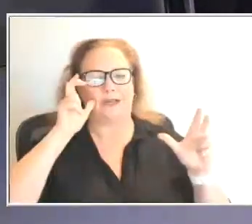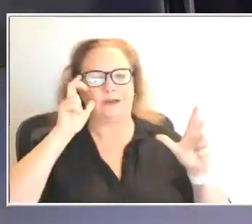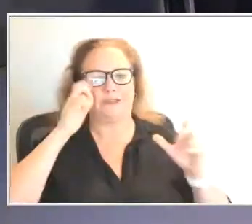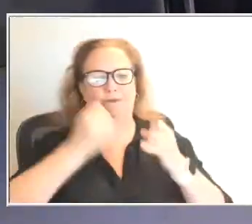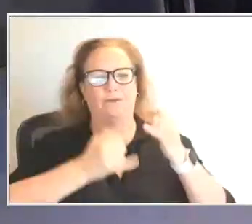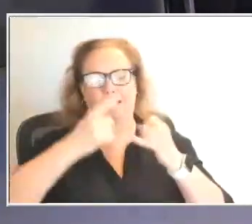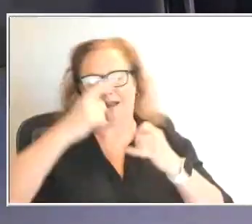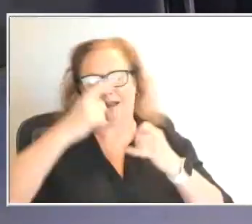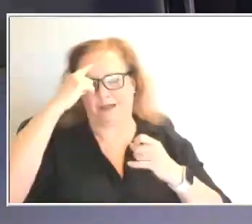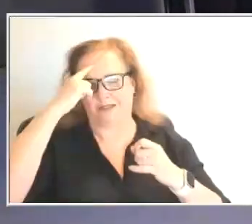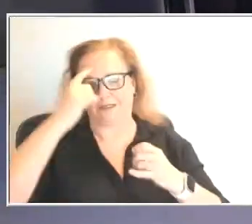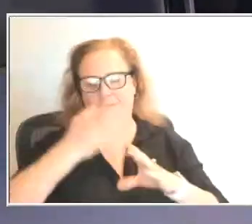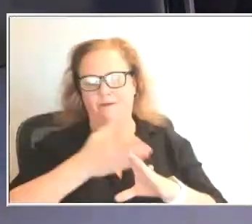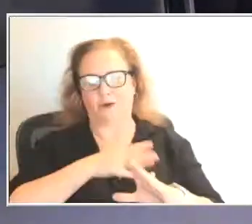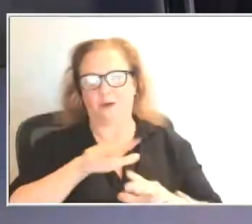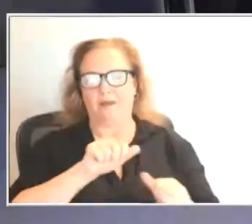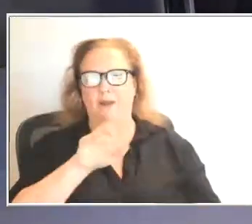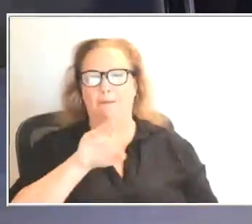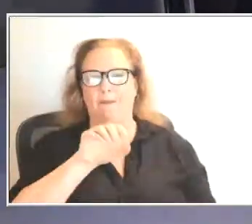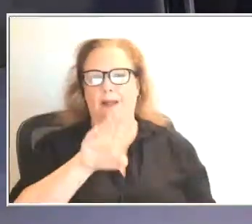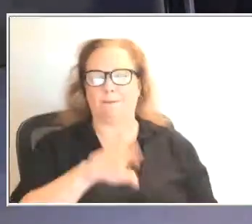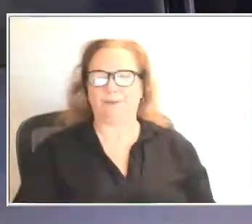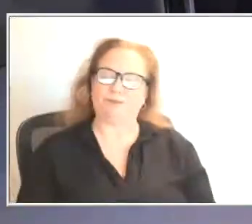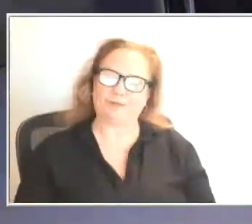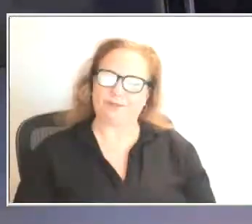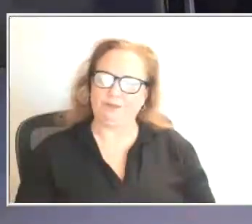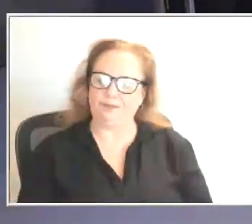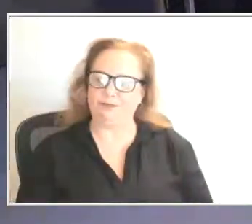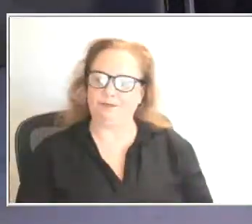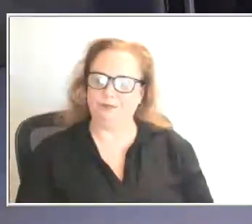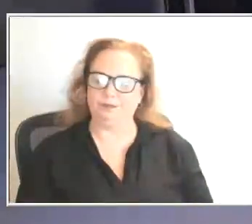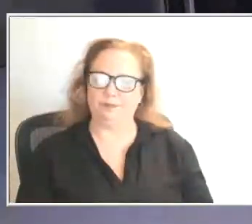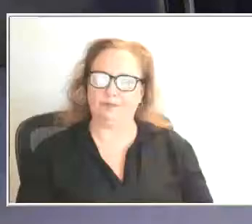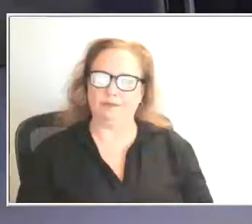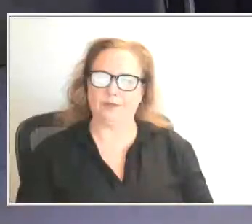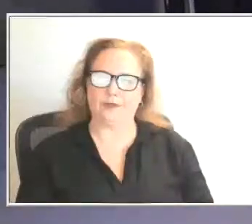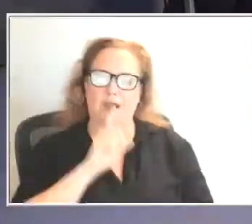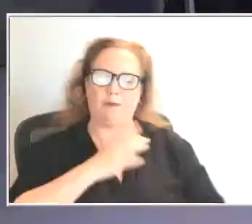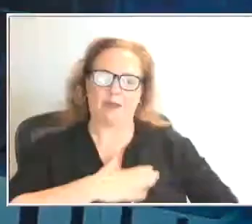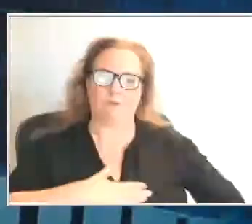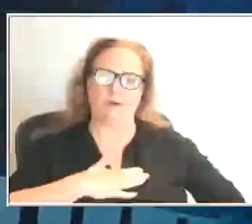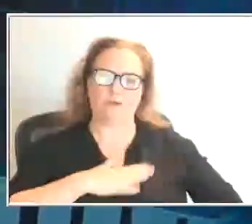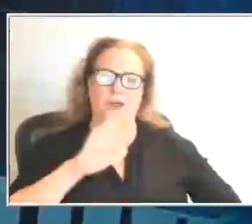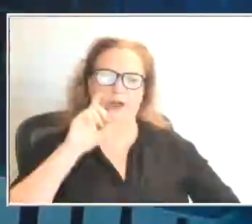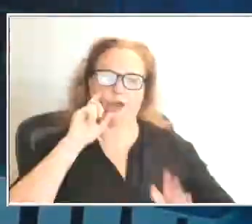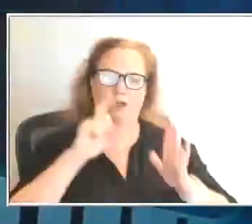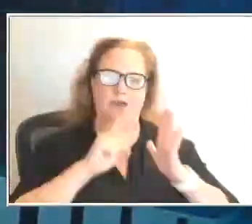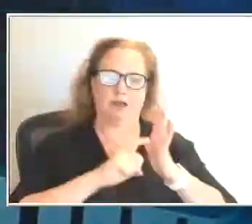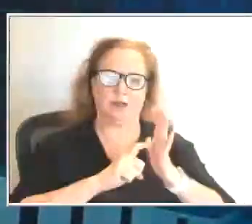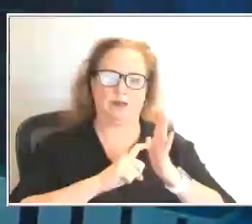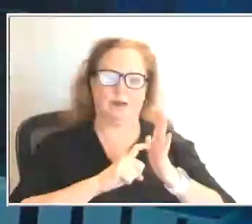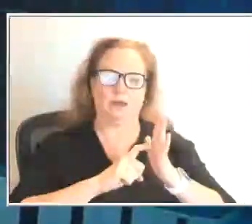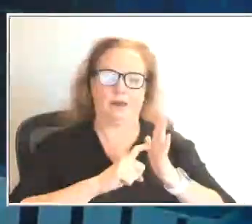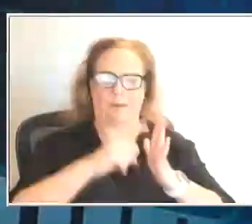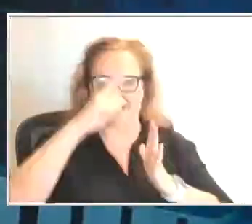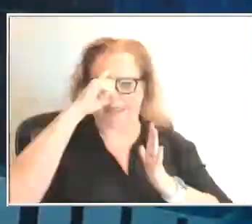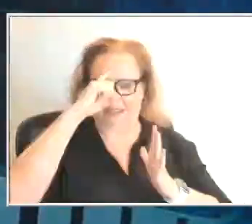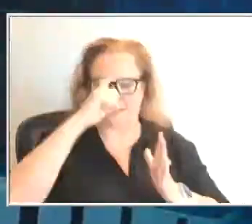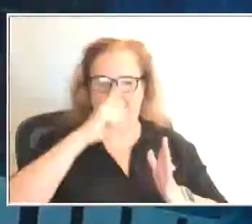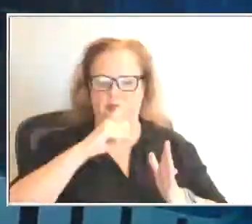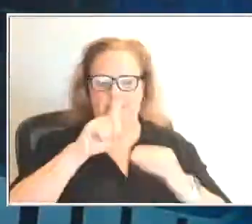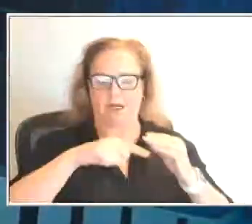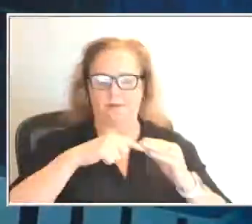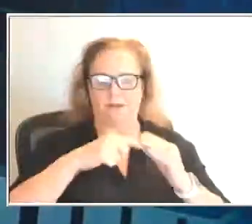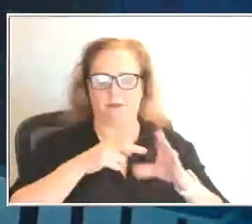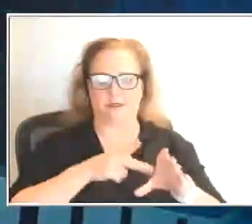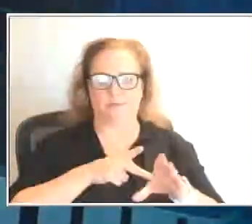though, before we go. Bob, I'm going to start with you. Well, I really appreciate you acknowledging my thoughts about this